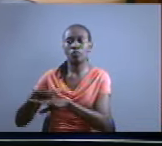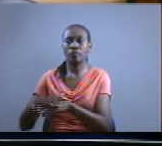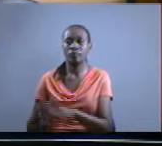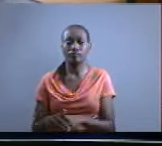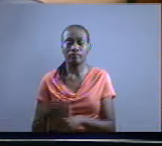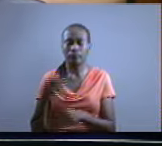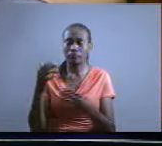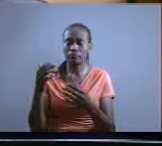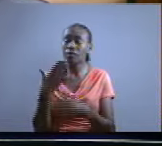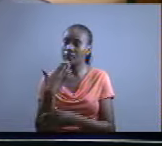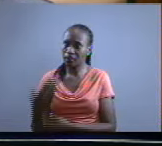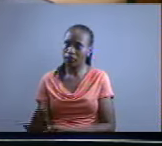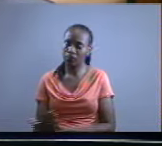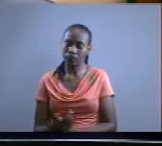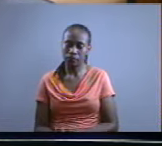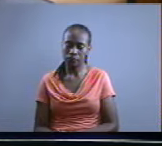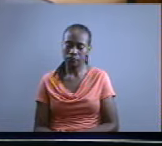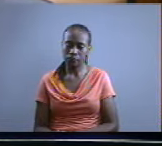The ANC.